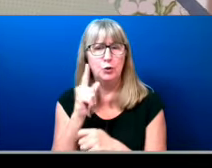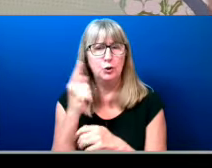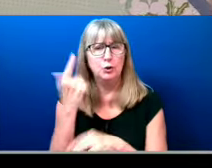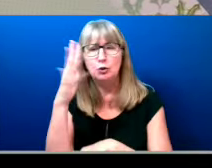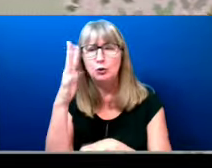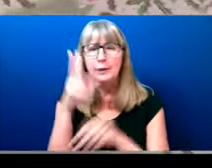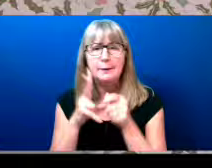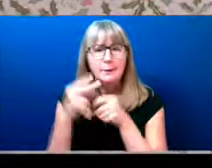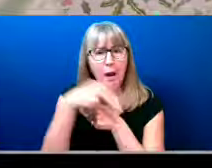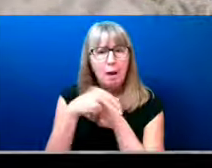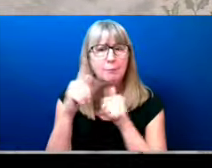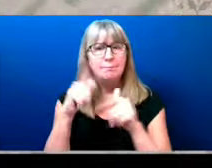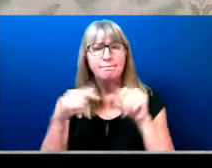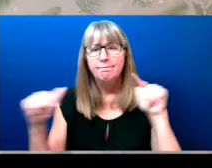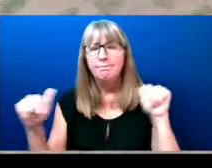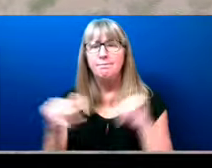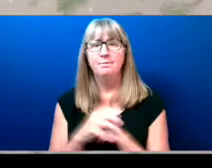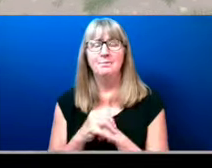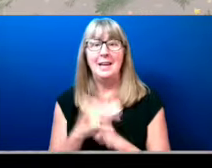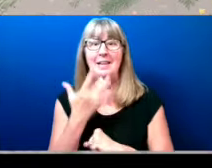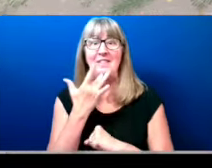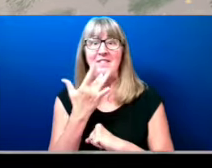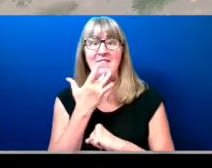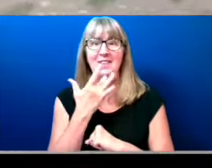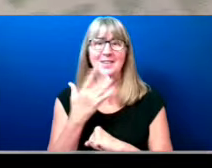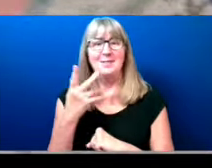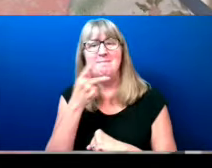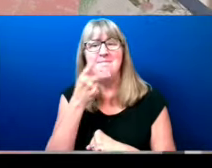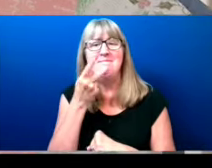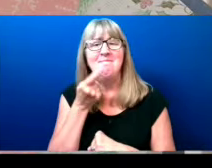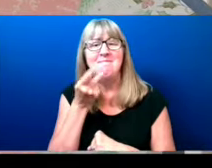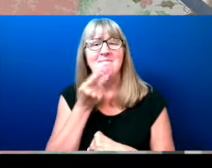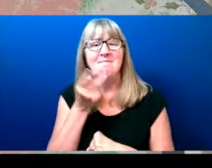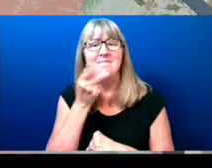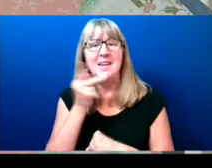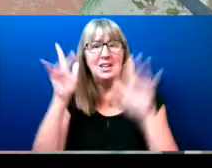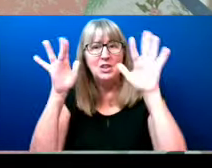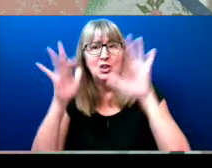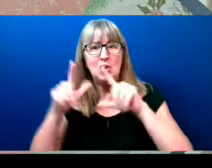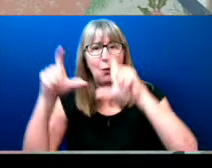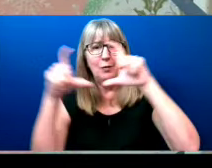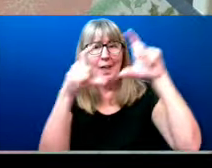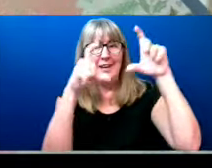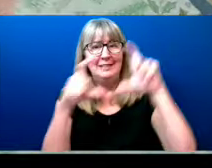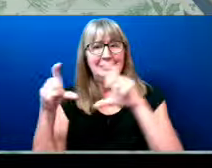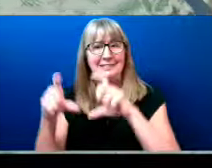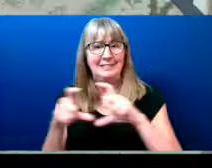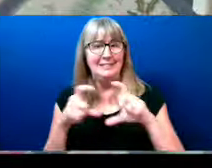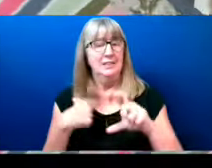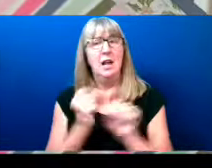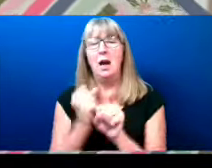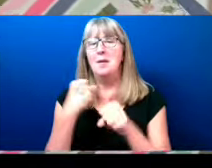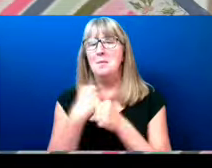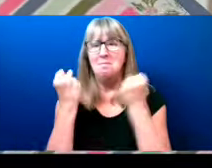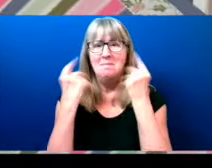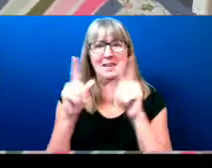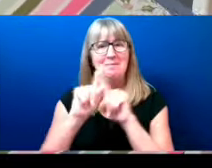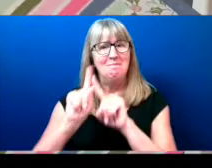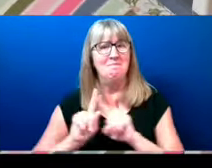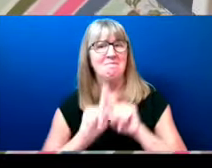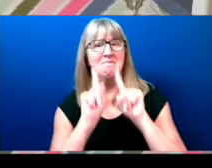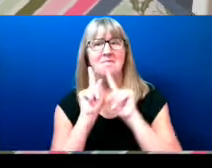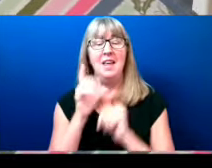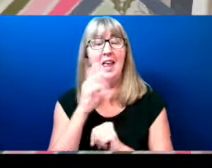green, which I've also used to cut out trees. And then my favorite, the pink snowflakes, which I've done so many things